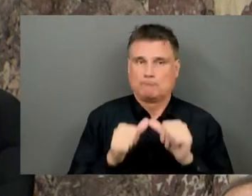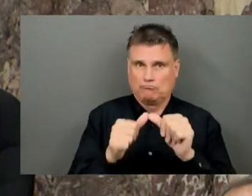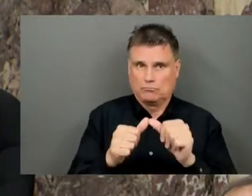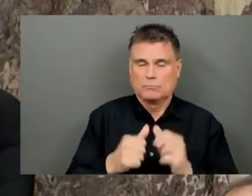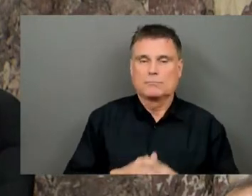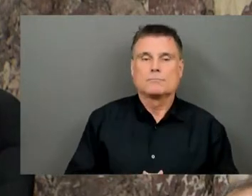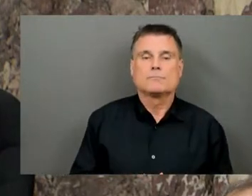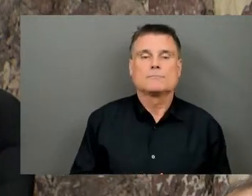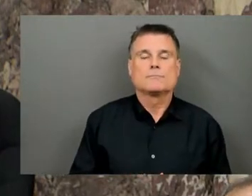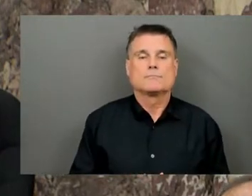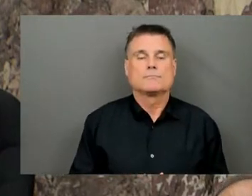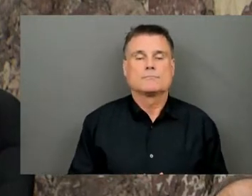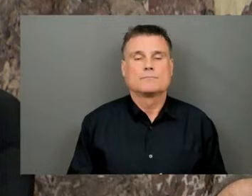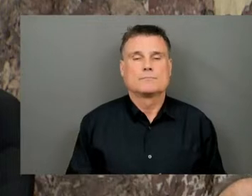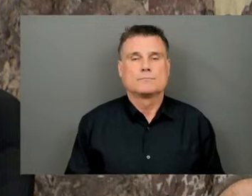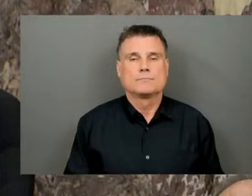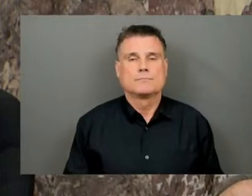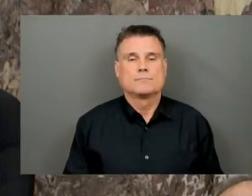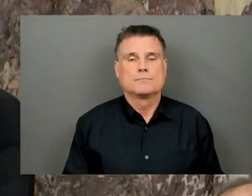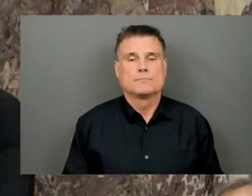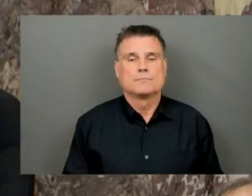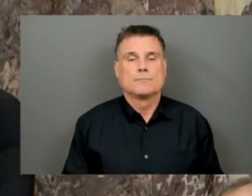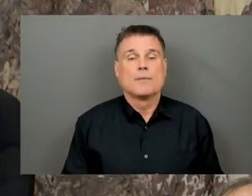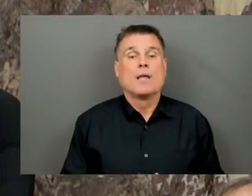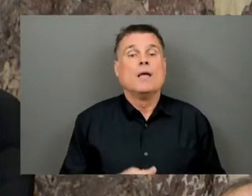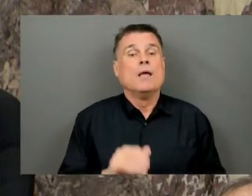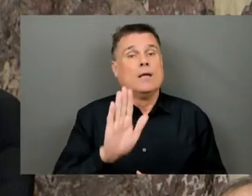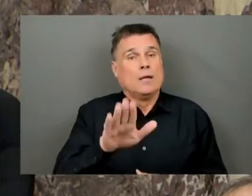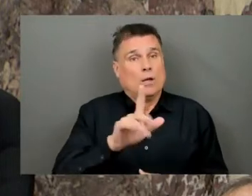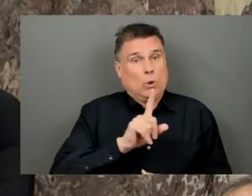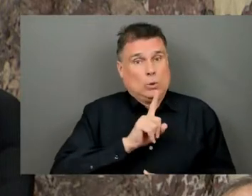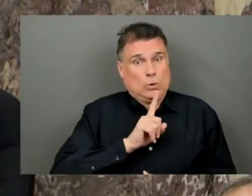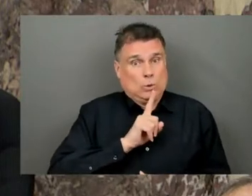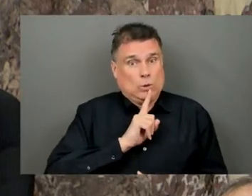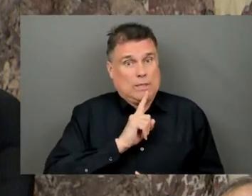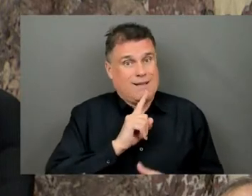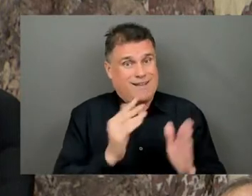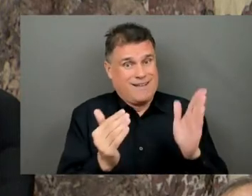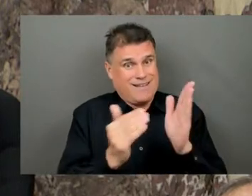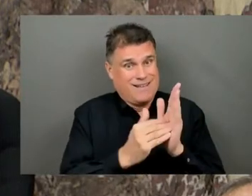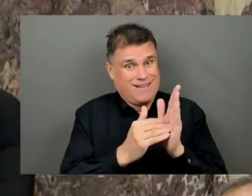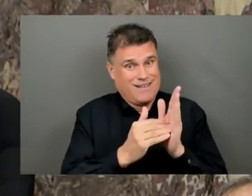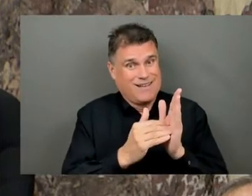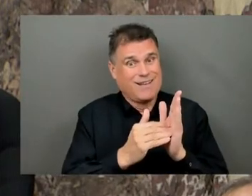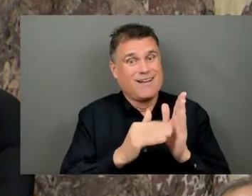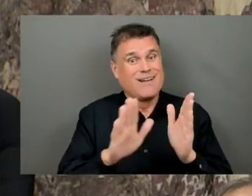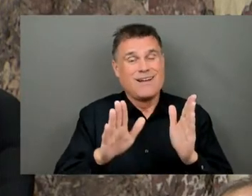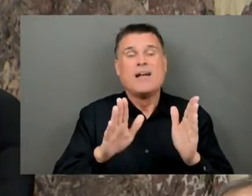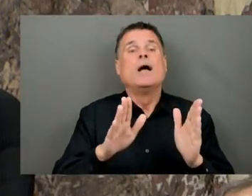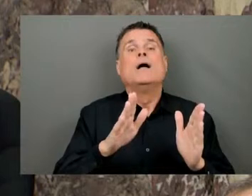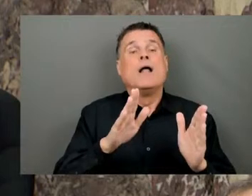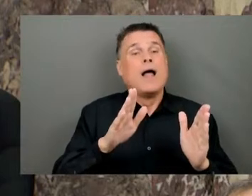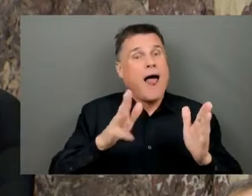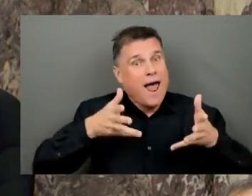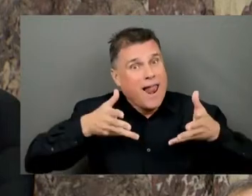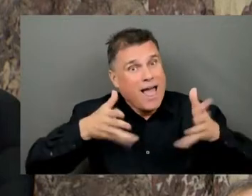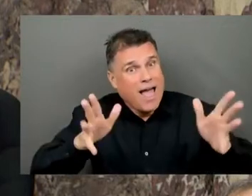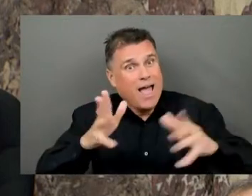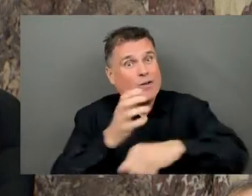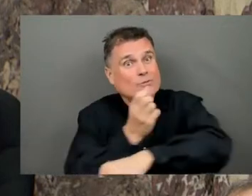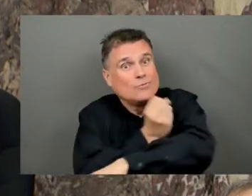speaker, absolutely not allowed. Honourable speaker, we work with our healthcare